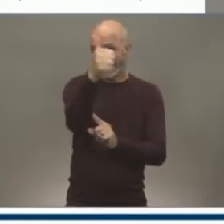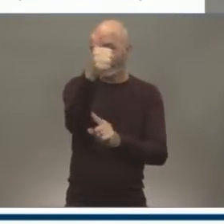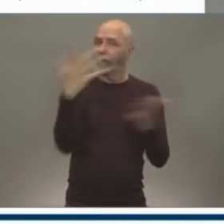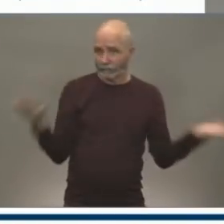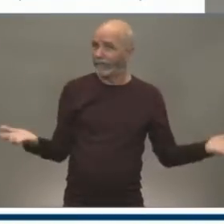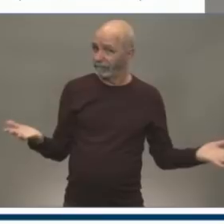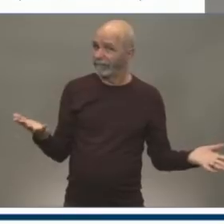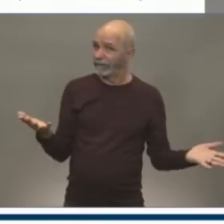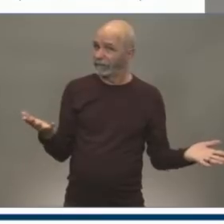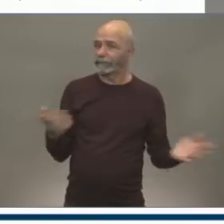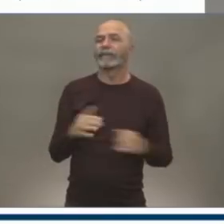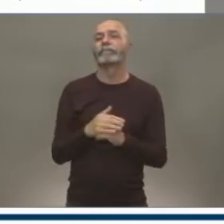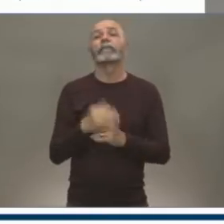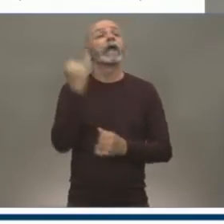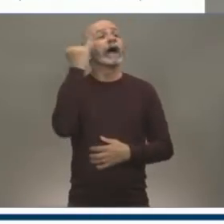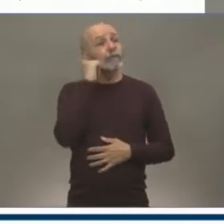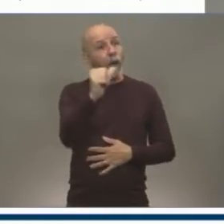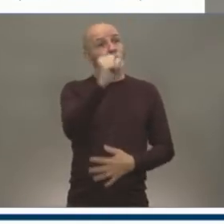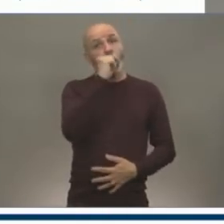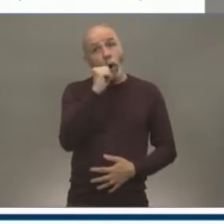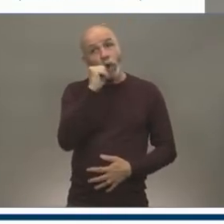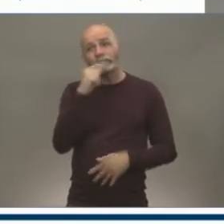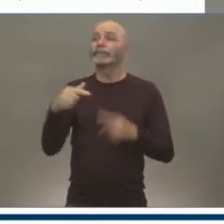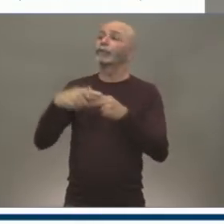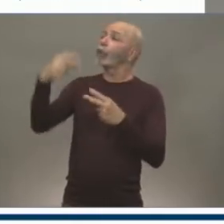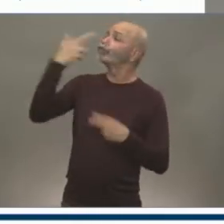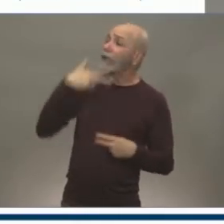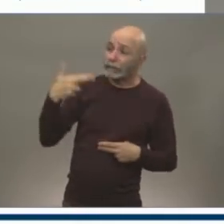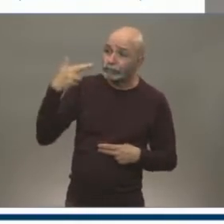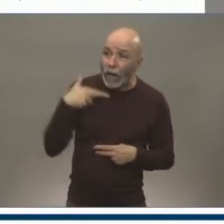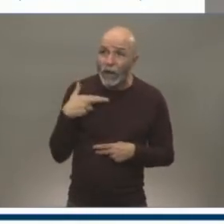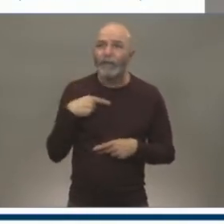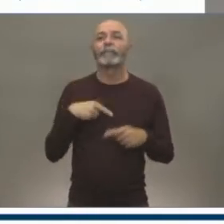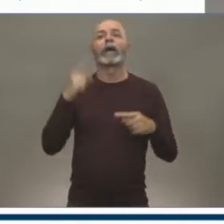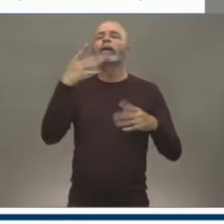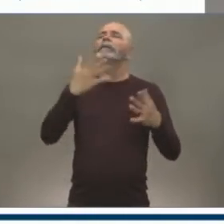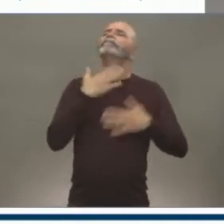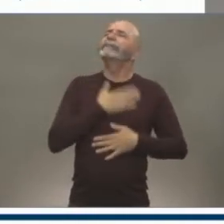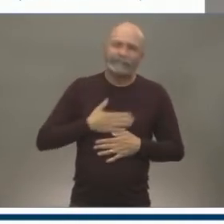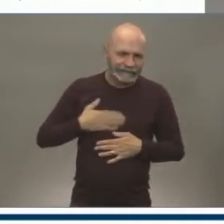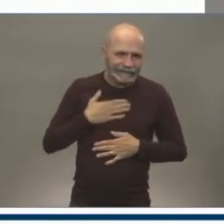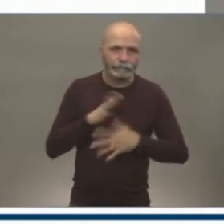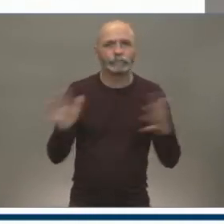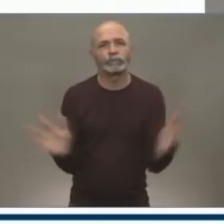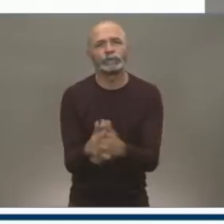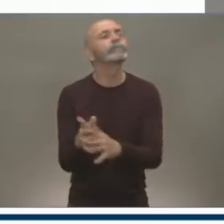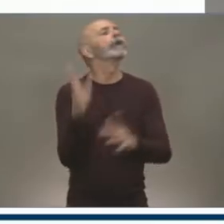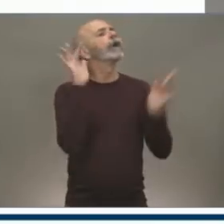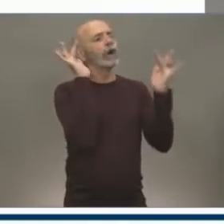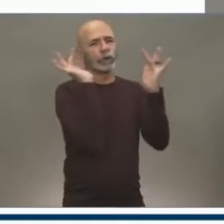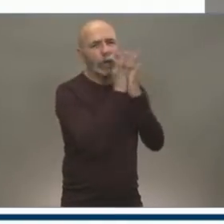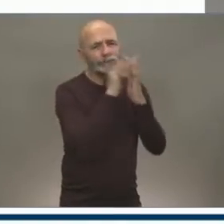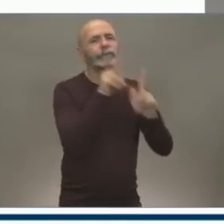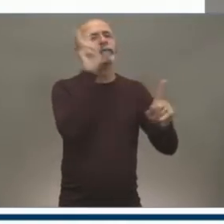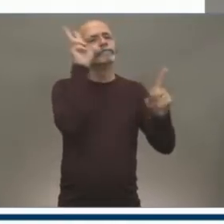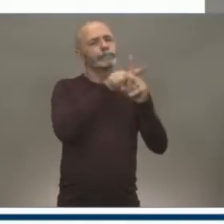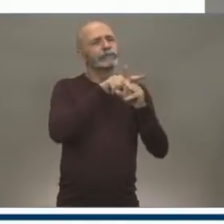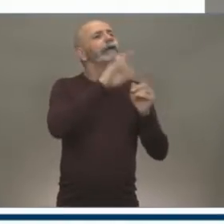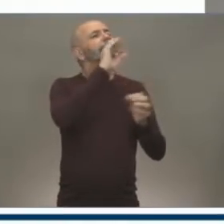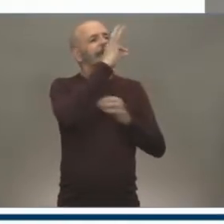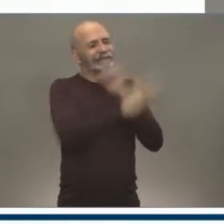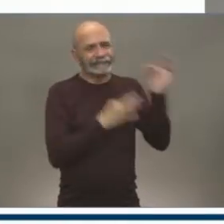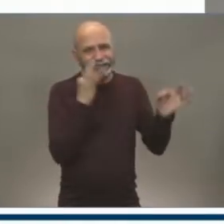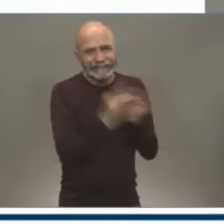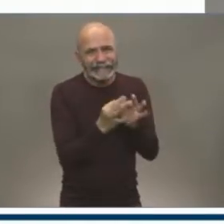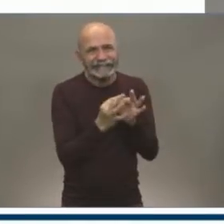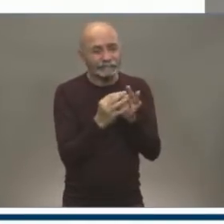bar or restaurant in Halifax, we are asking you to go online and book a test, even if you don't have any symptoms. And